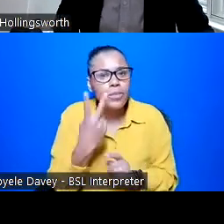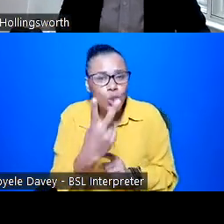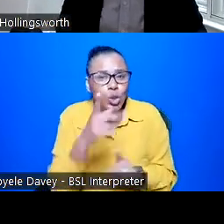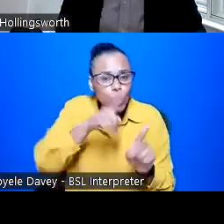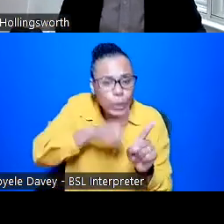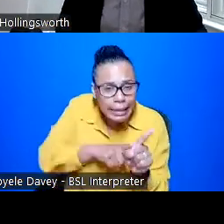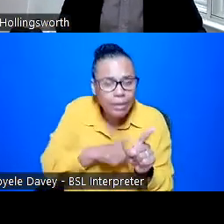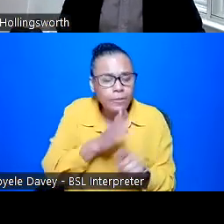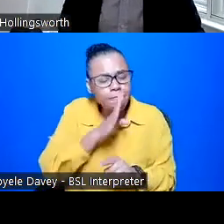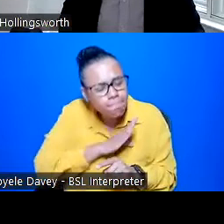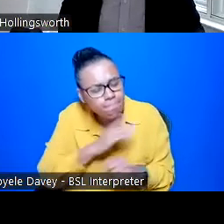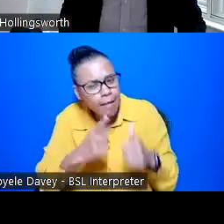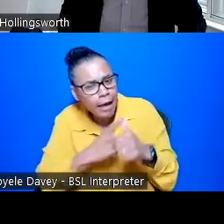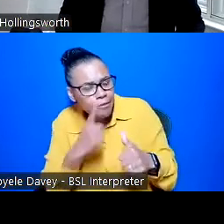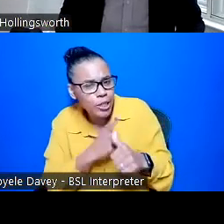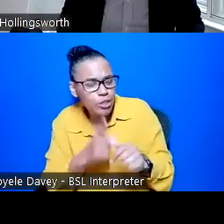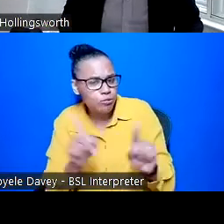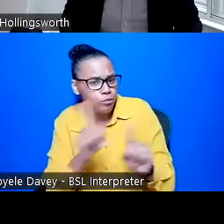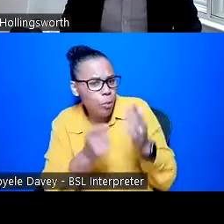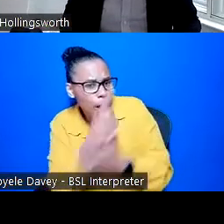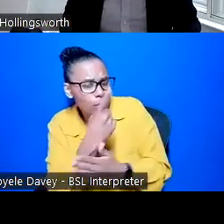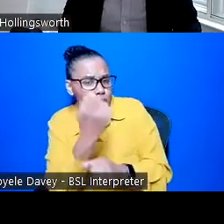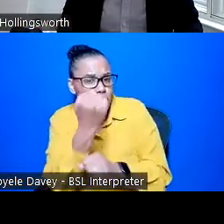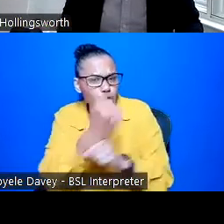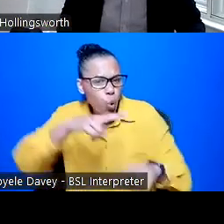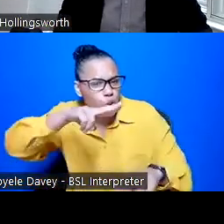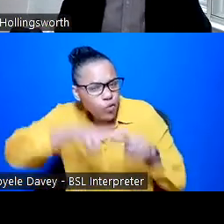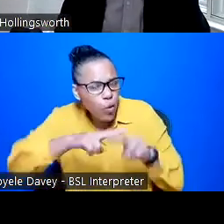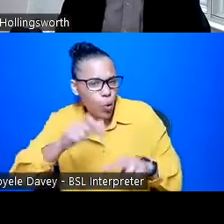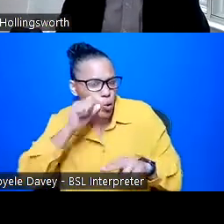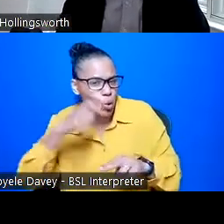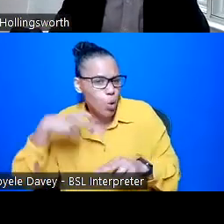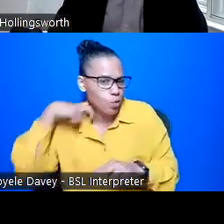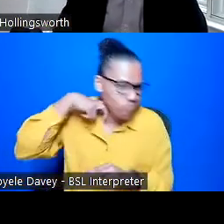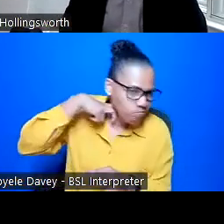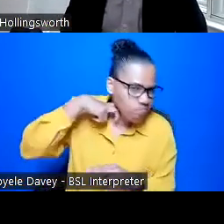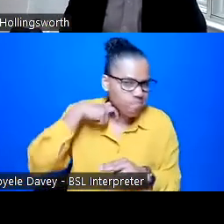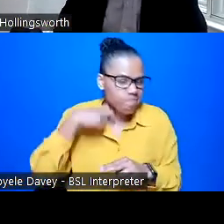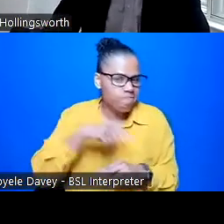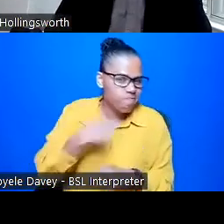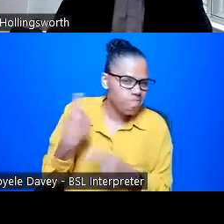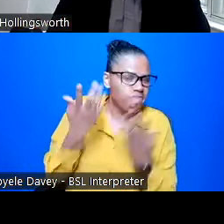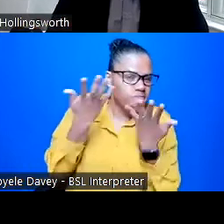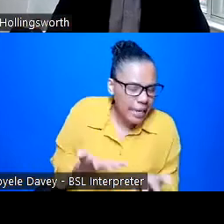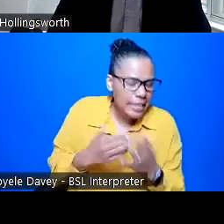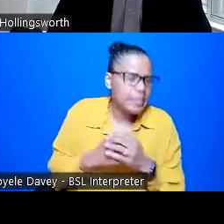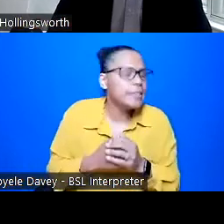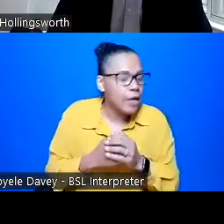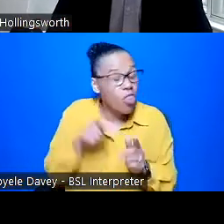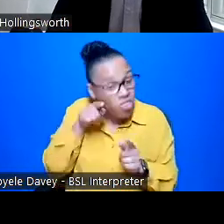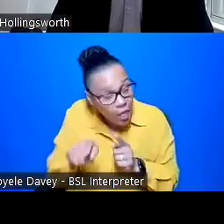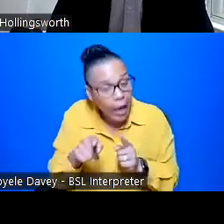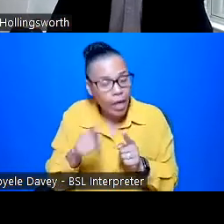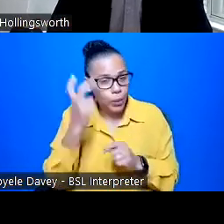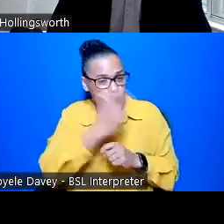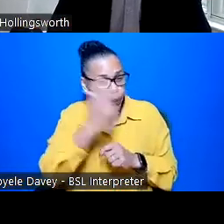sad anniversary of the murder of George Floyd, and the impact that that had seismically, not just in